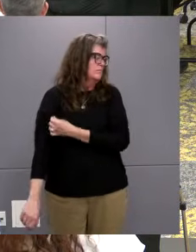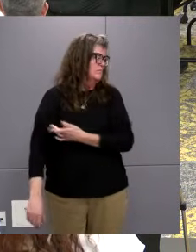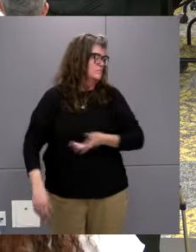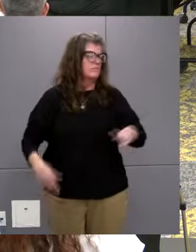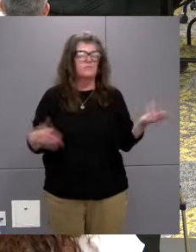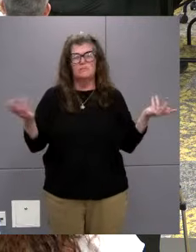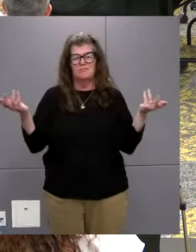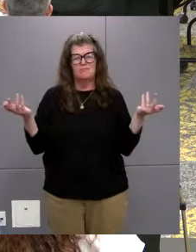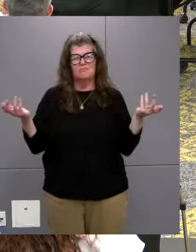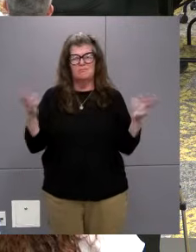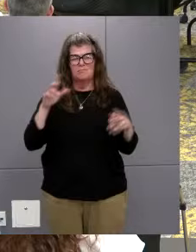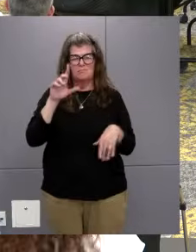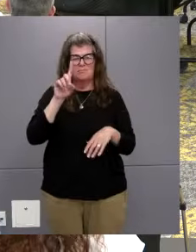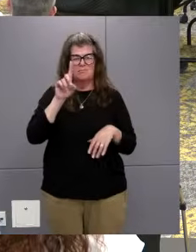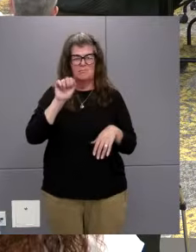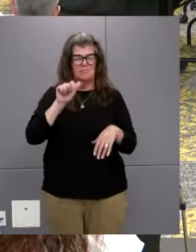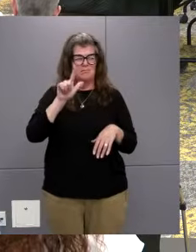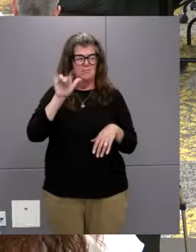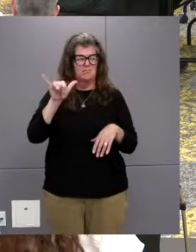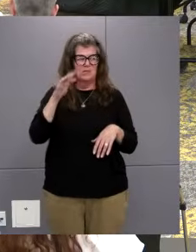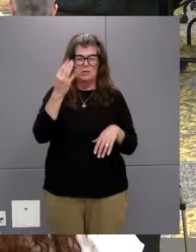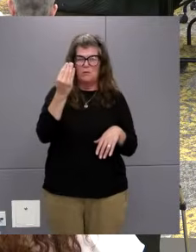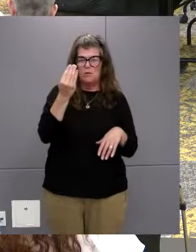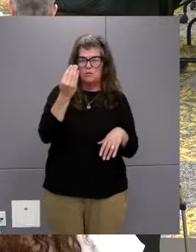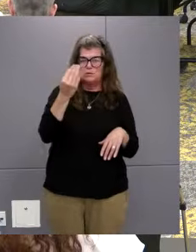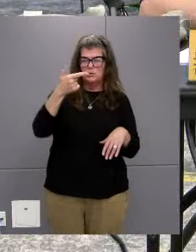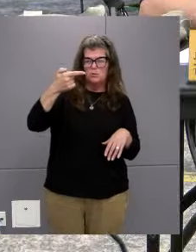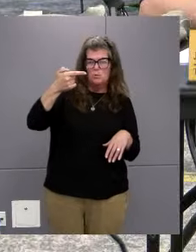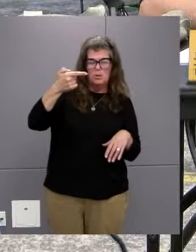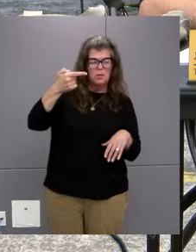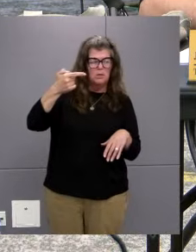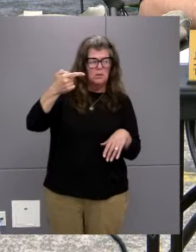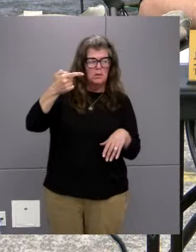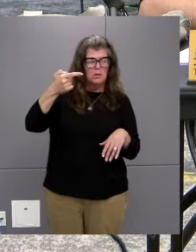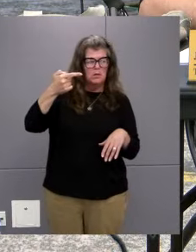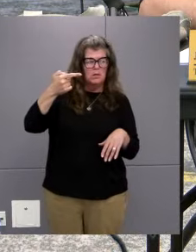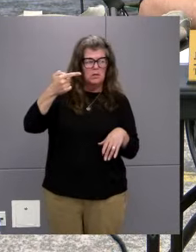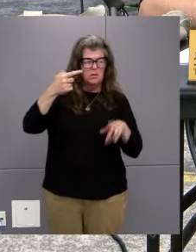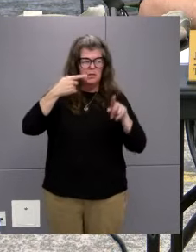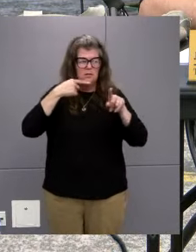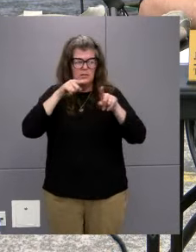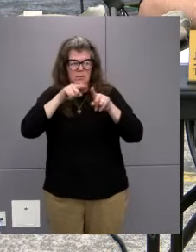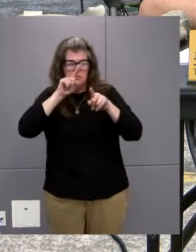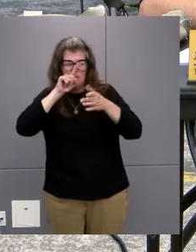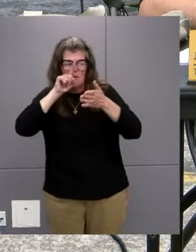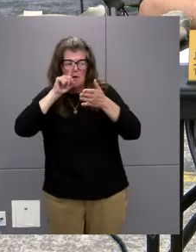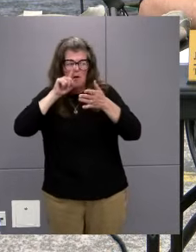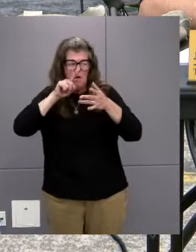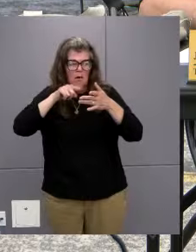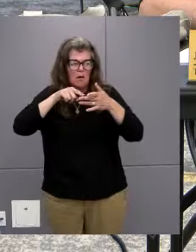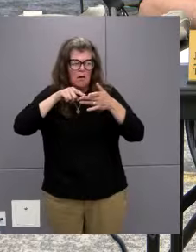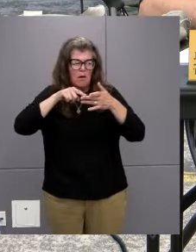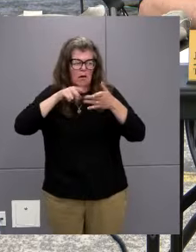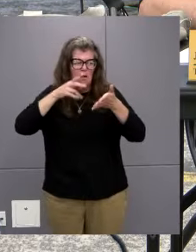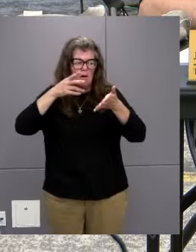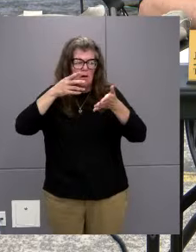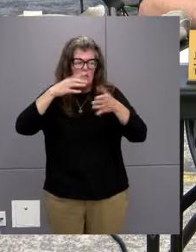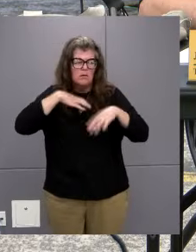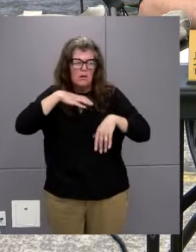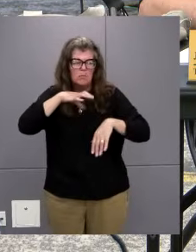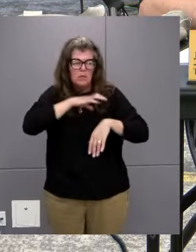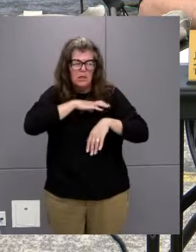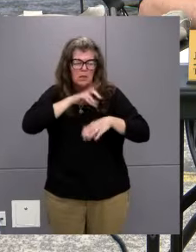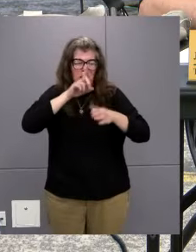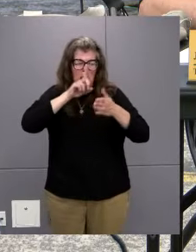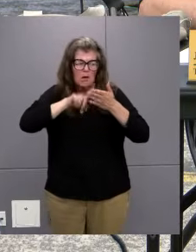Yes. Okay, you got 1421 is standing committee and audit, standing committee, finance and audit